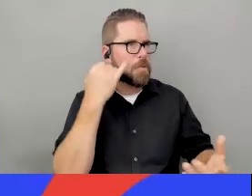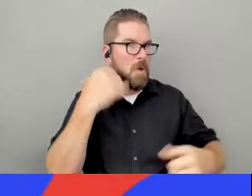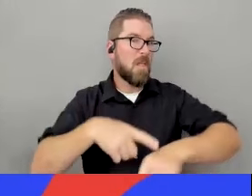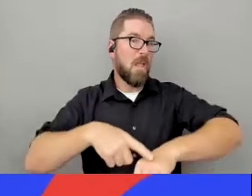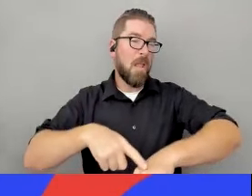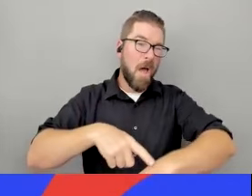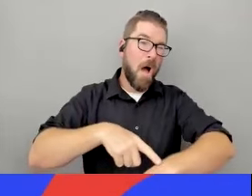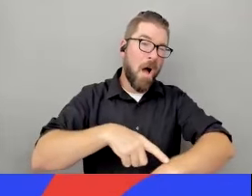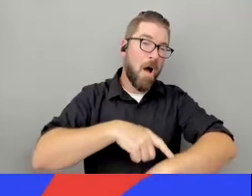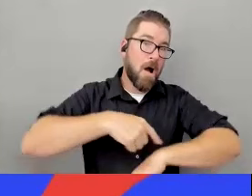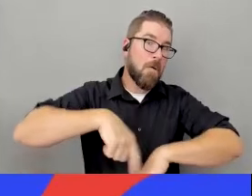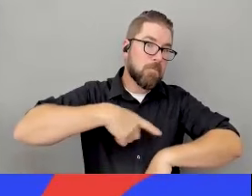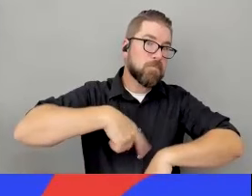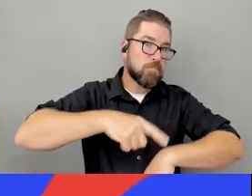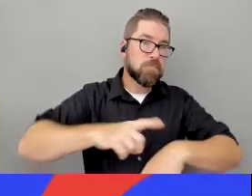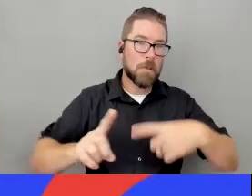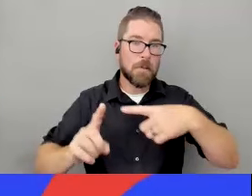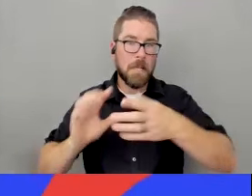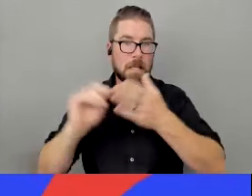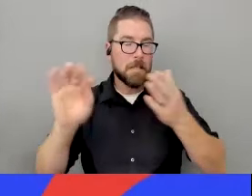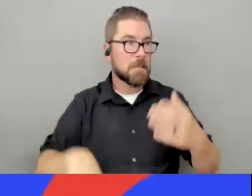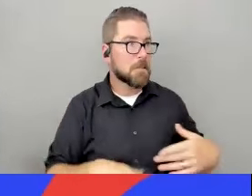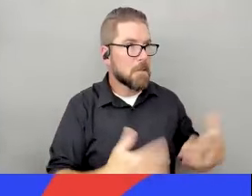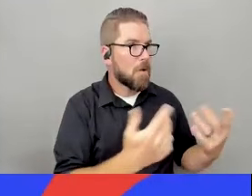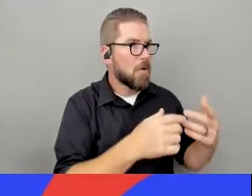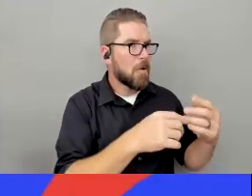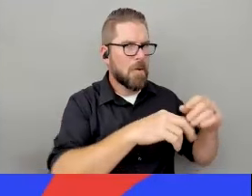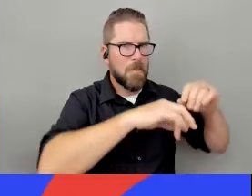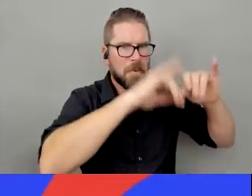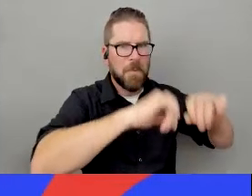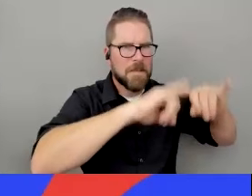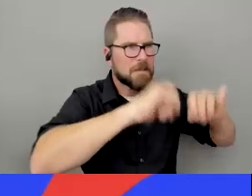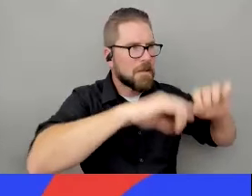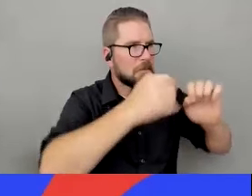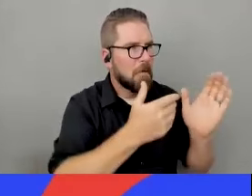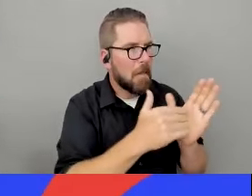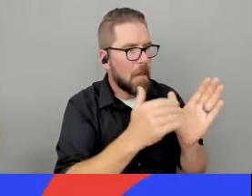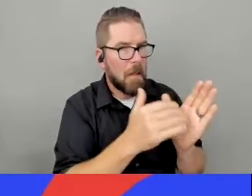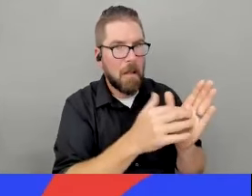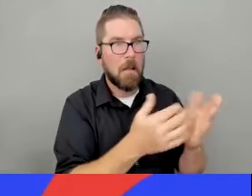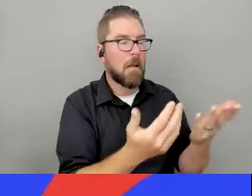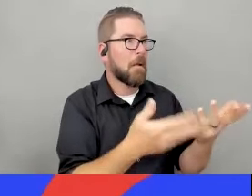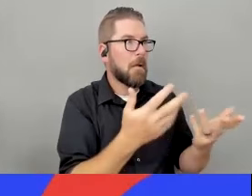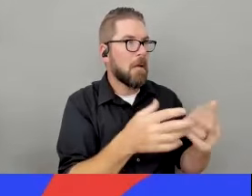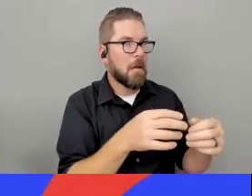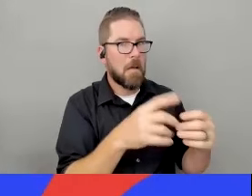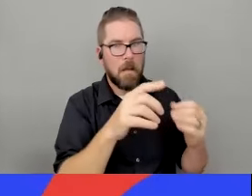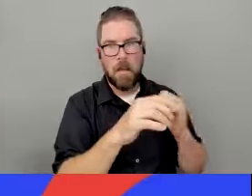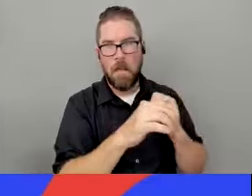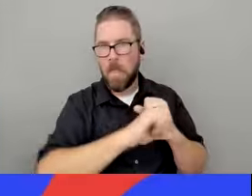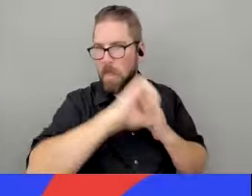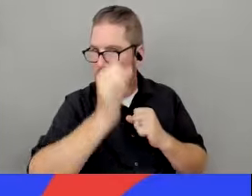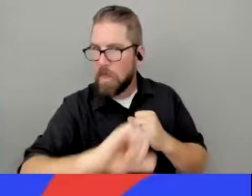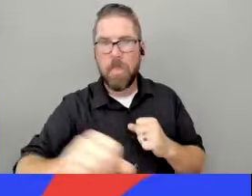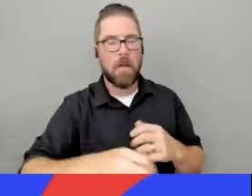little quizzes, sort of. What would you suggest, like a 5-minute video? That's going to be at